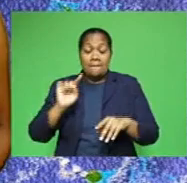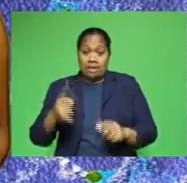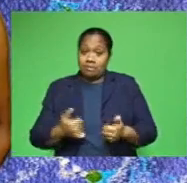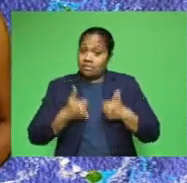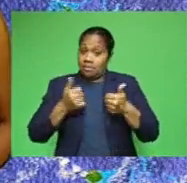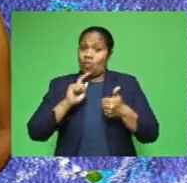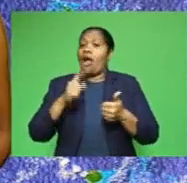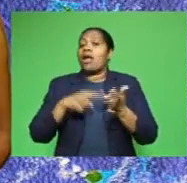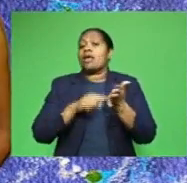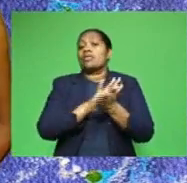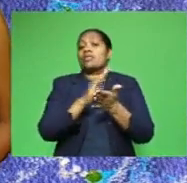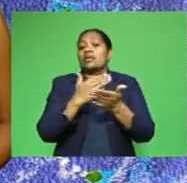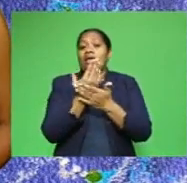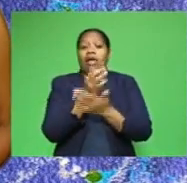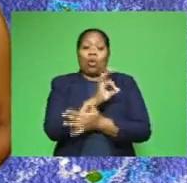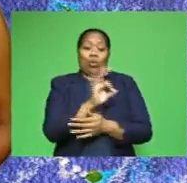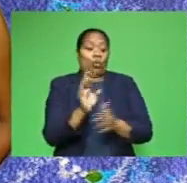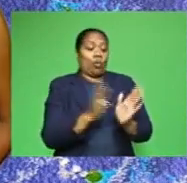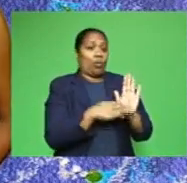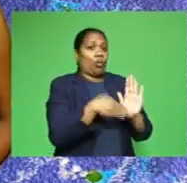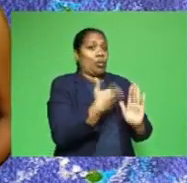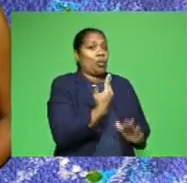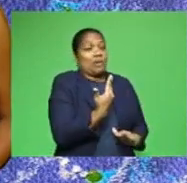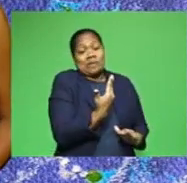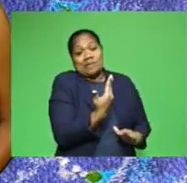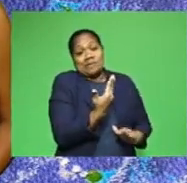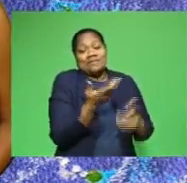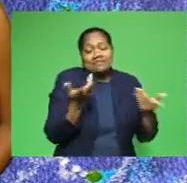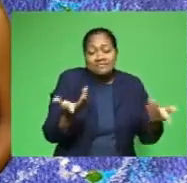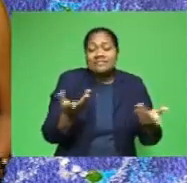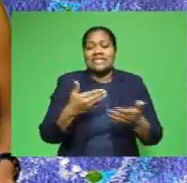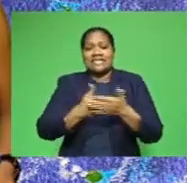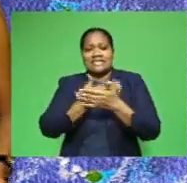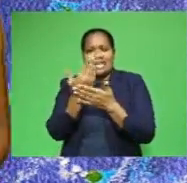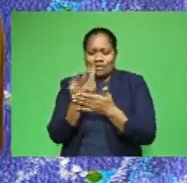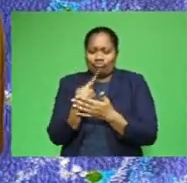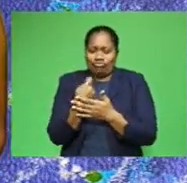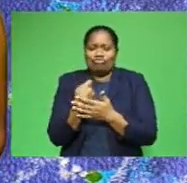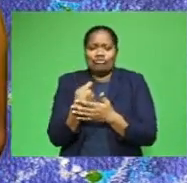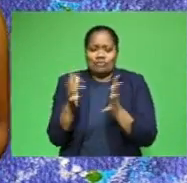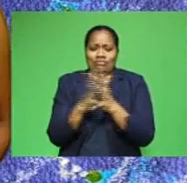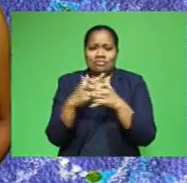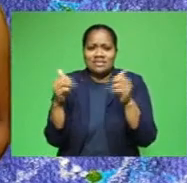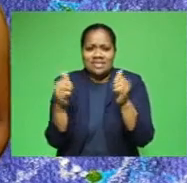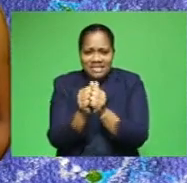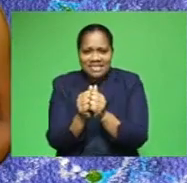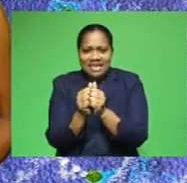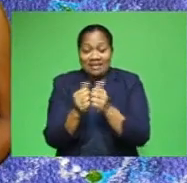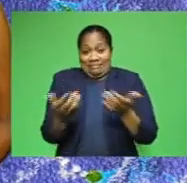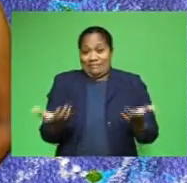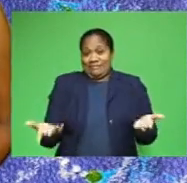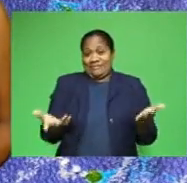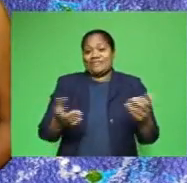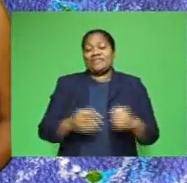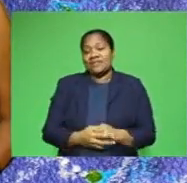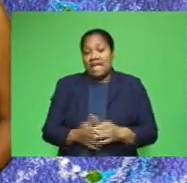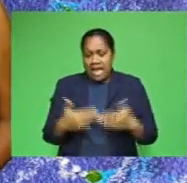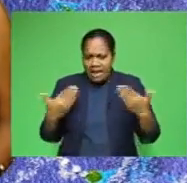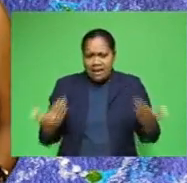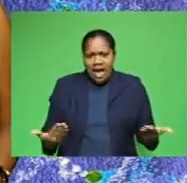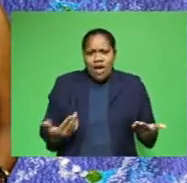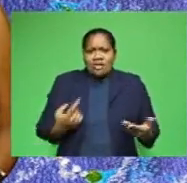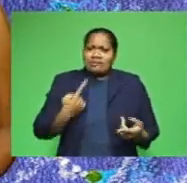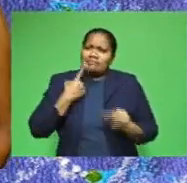and not a Monday. We're literally a day away from the weekend, so let's be glad about that. Now that I have